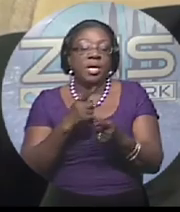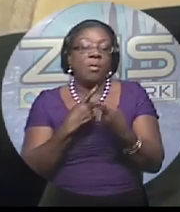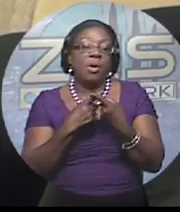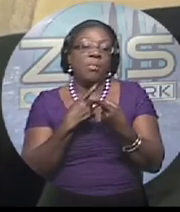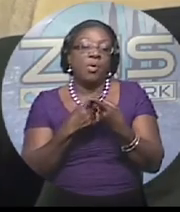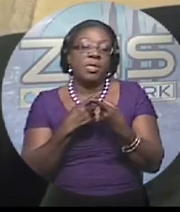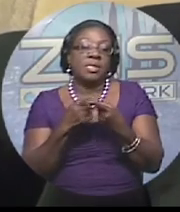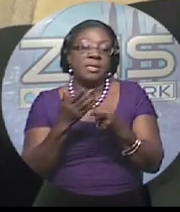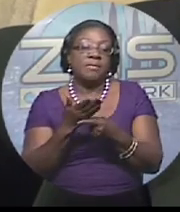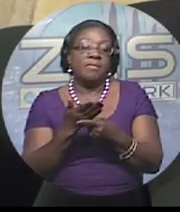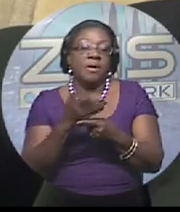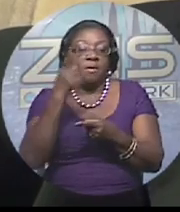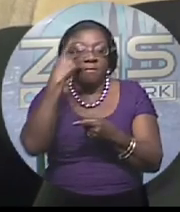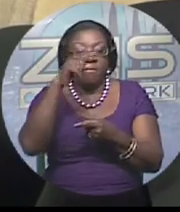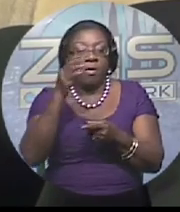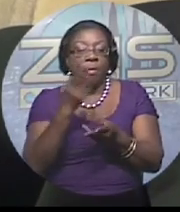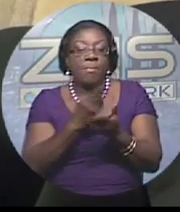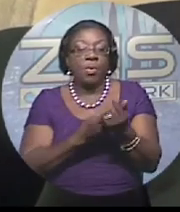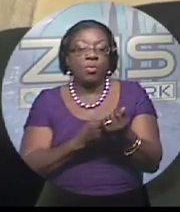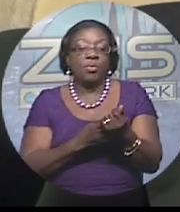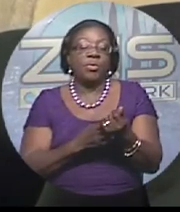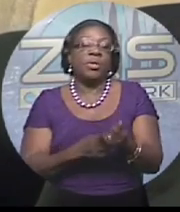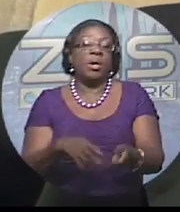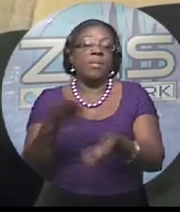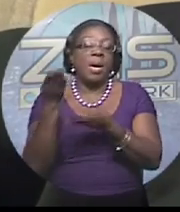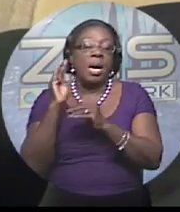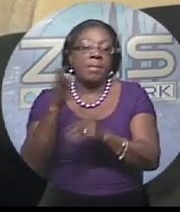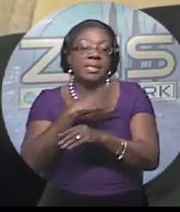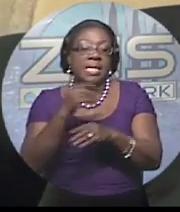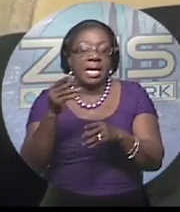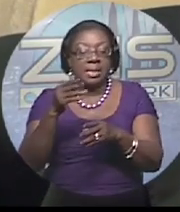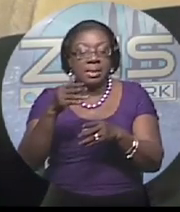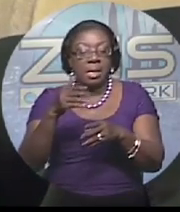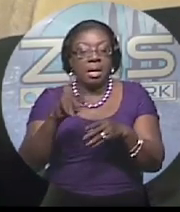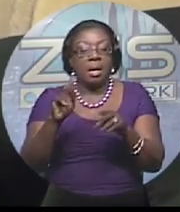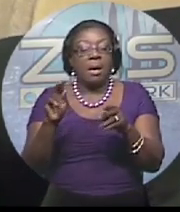positive for both of us. So I think we